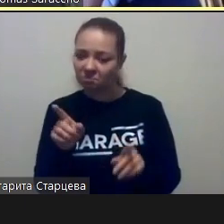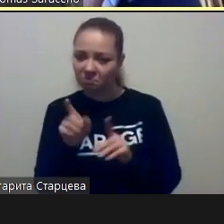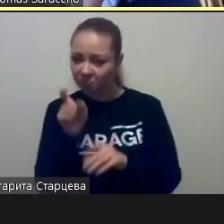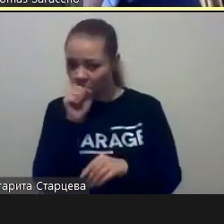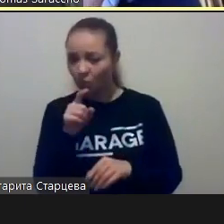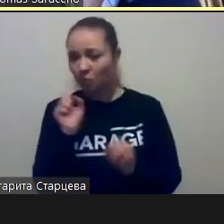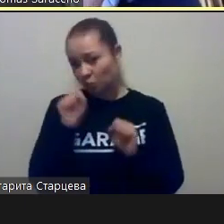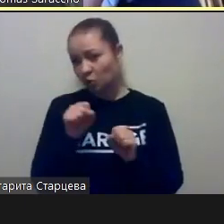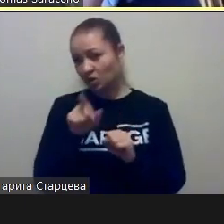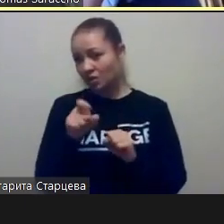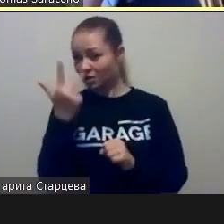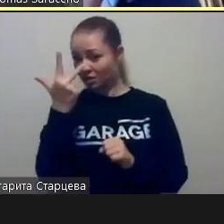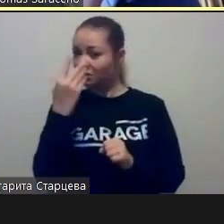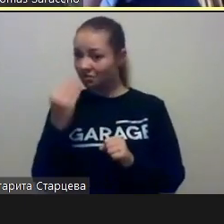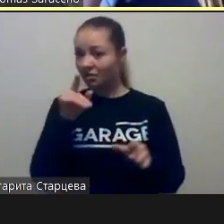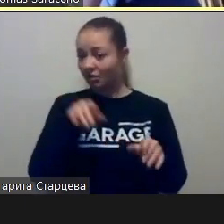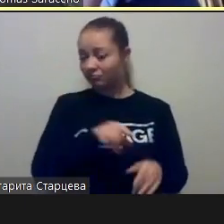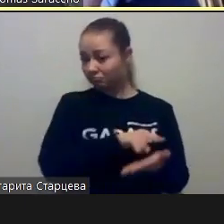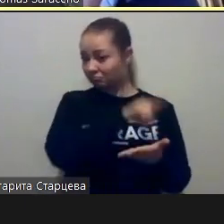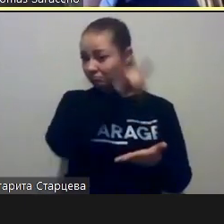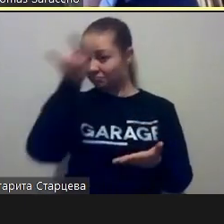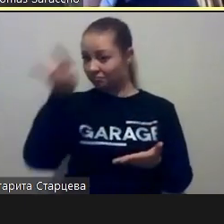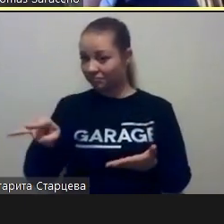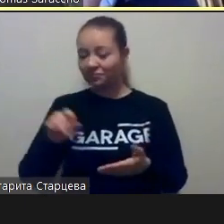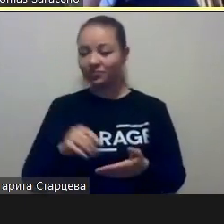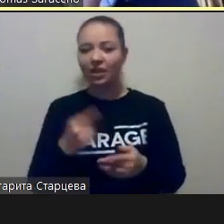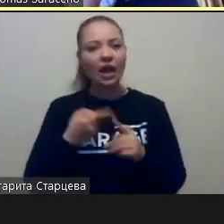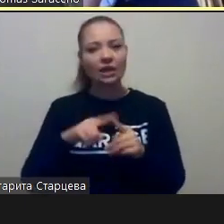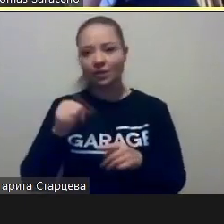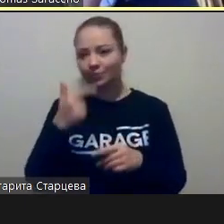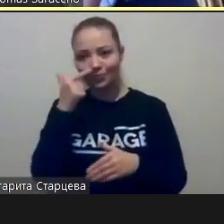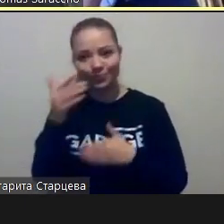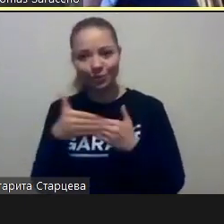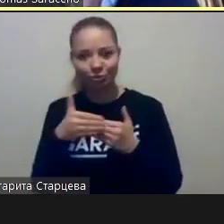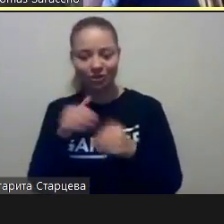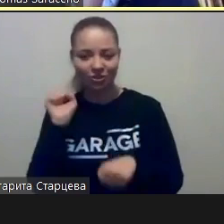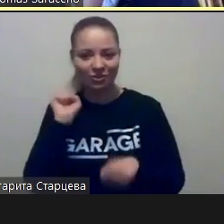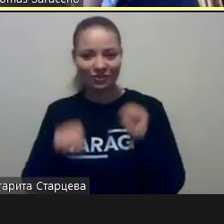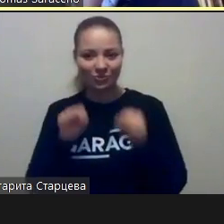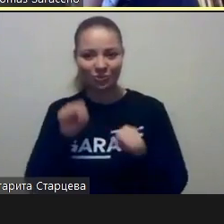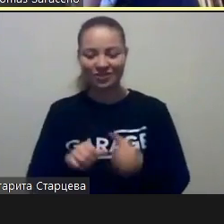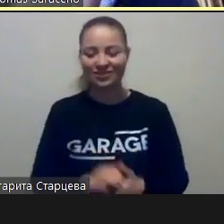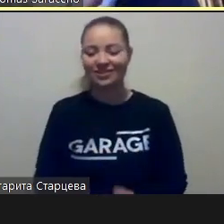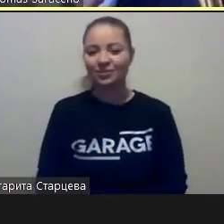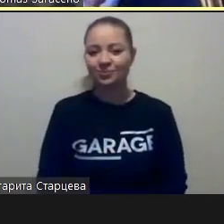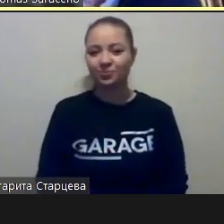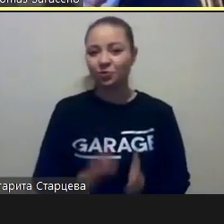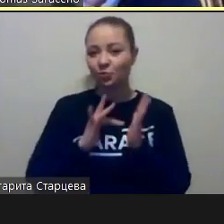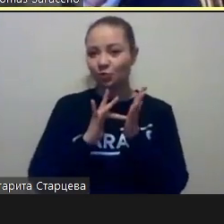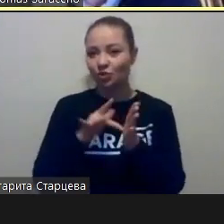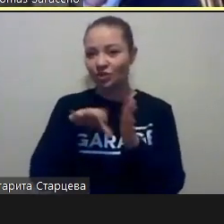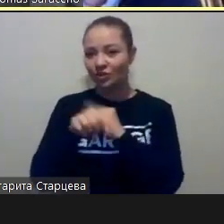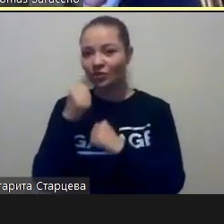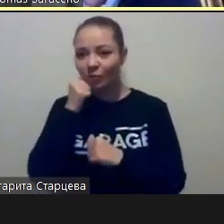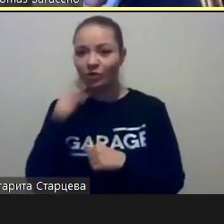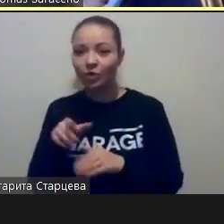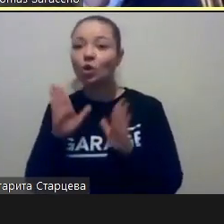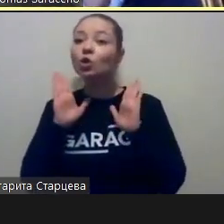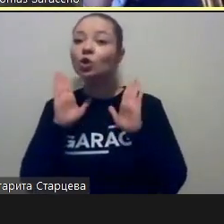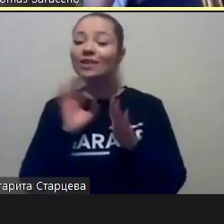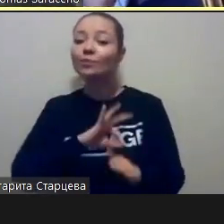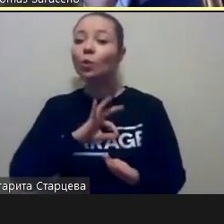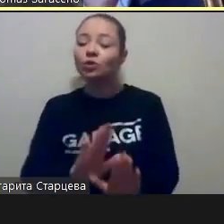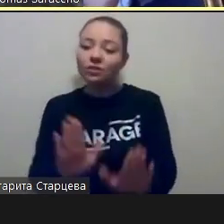the closest possibility that we will arrive in Moscow just only with the power of the